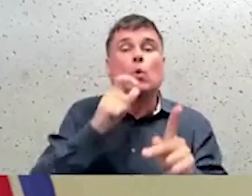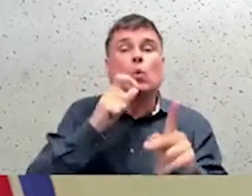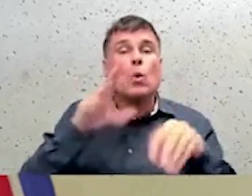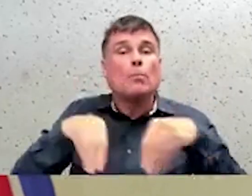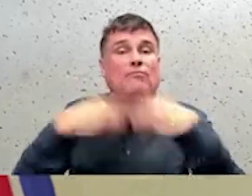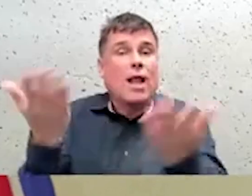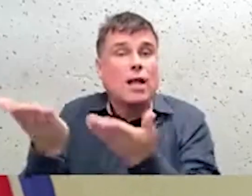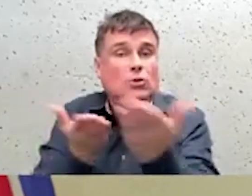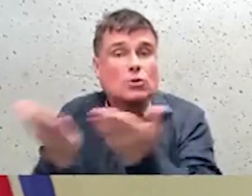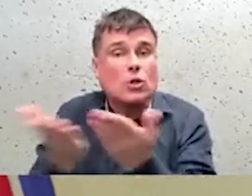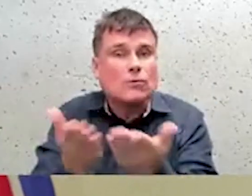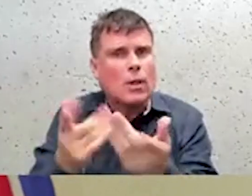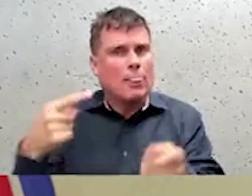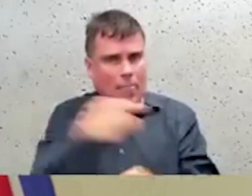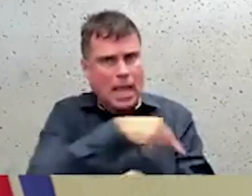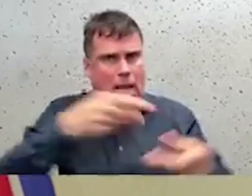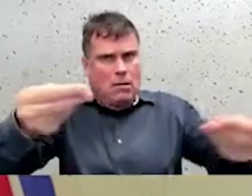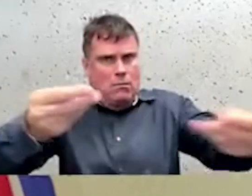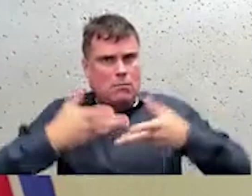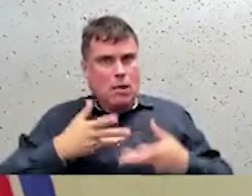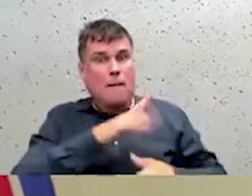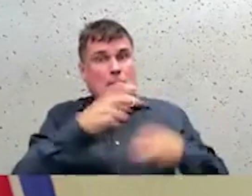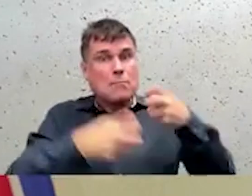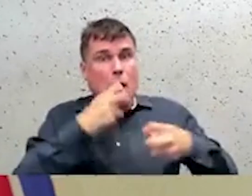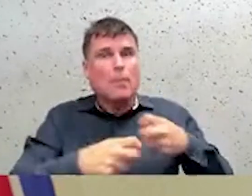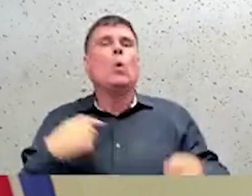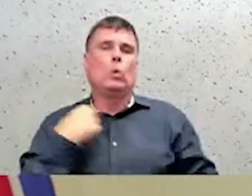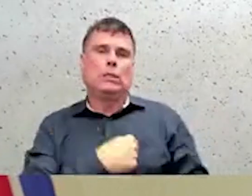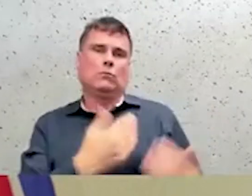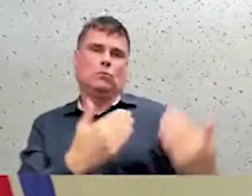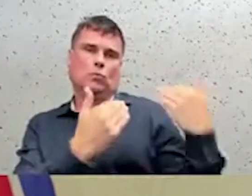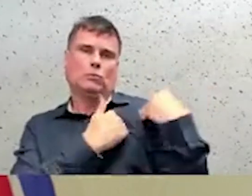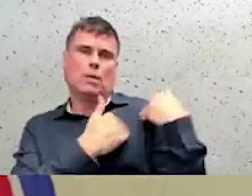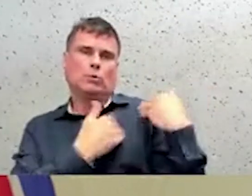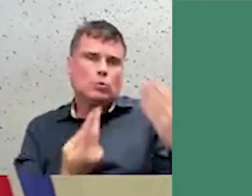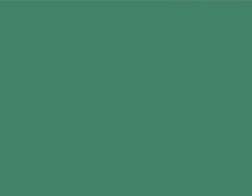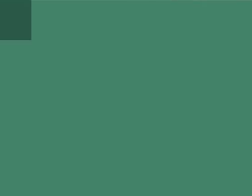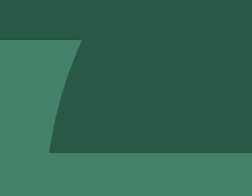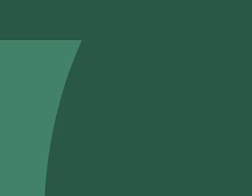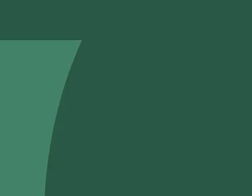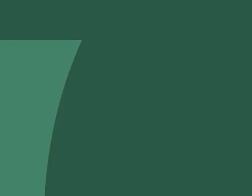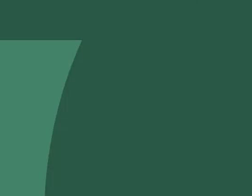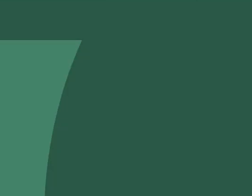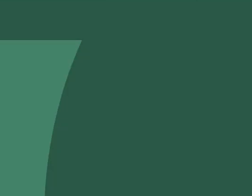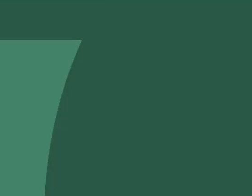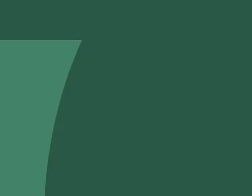do an assessment and make the best decision possible to meet the needs of the public, and that's what we're doing in this case.